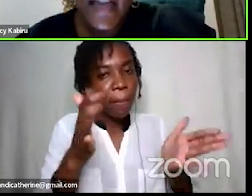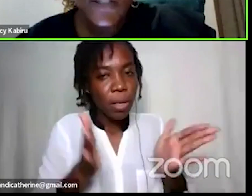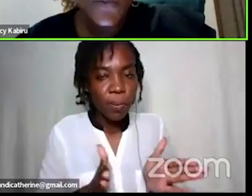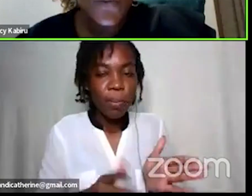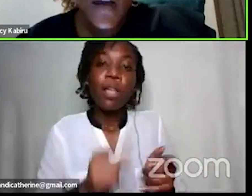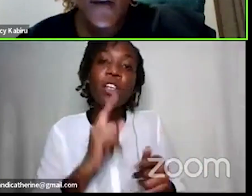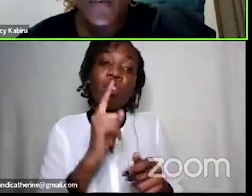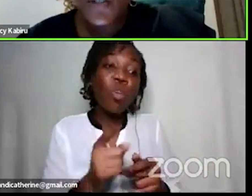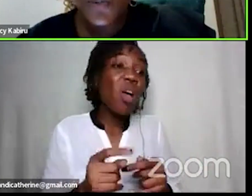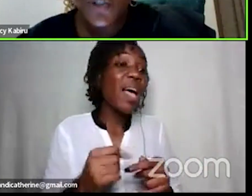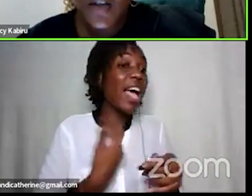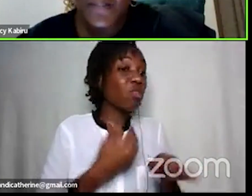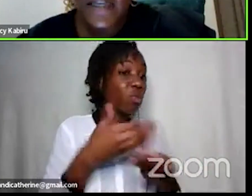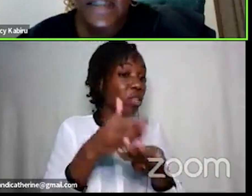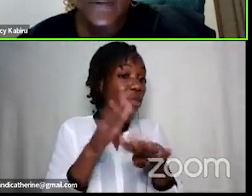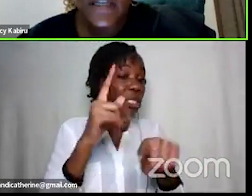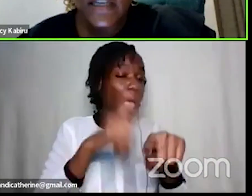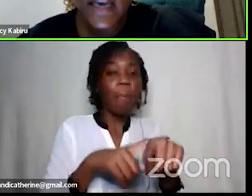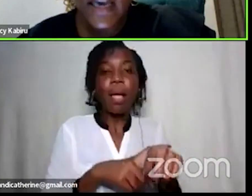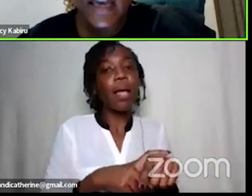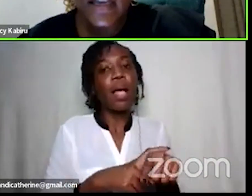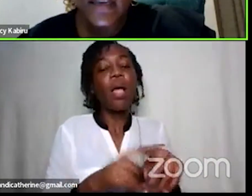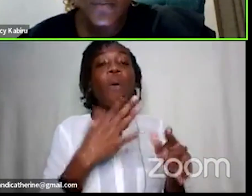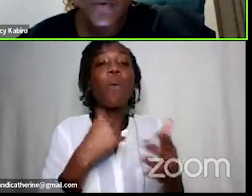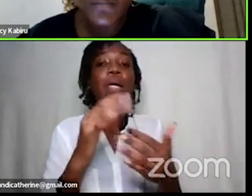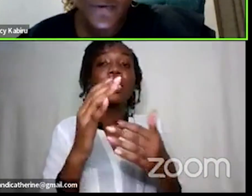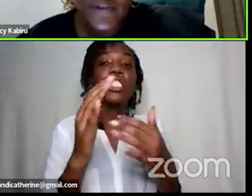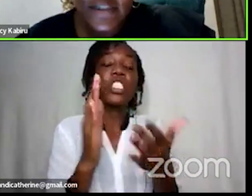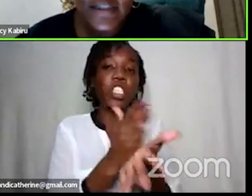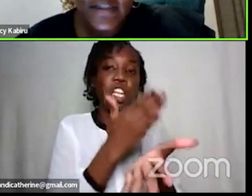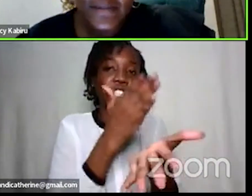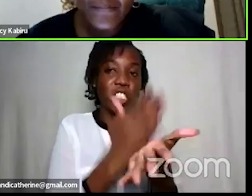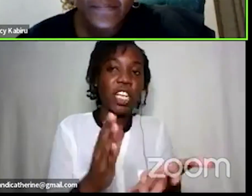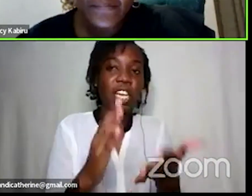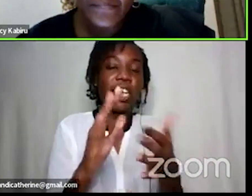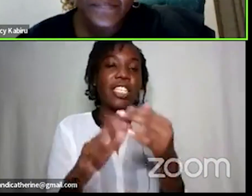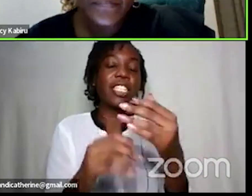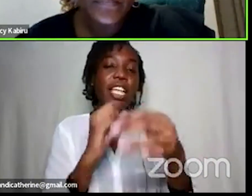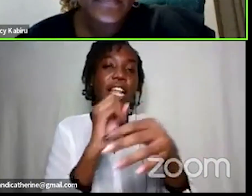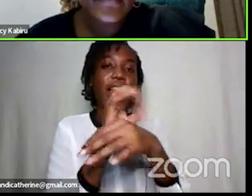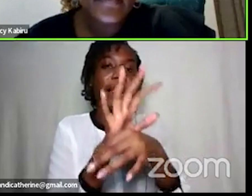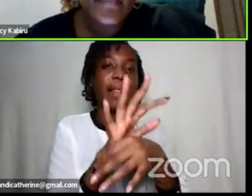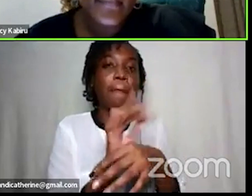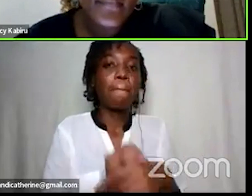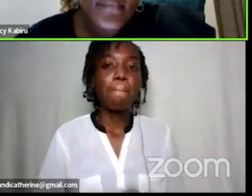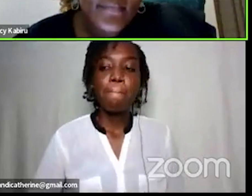without further ado, I want to share my screen and we proceed.